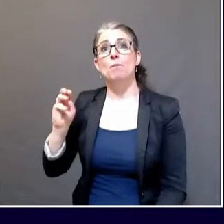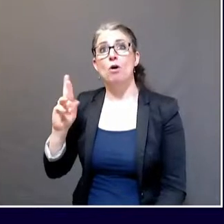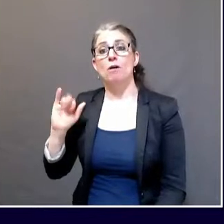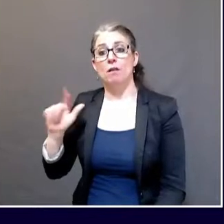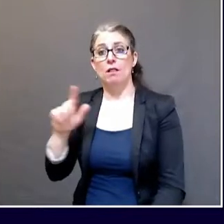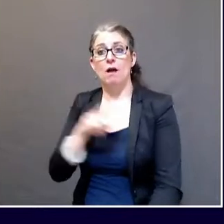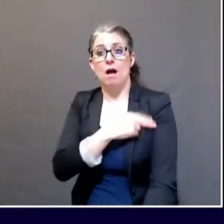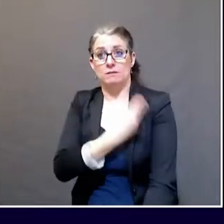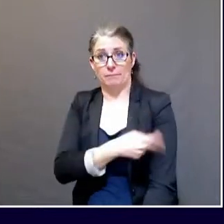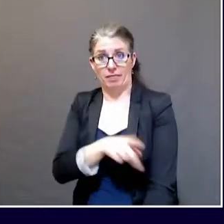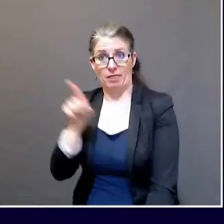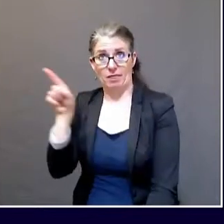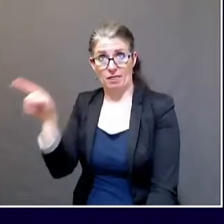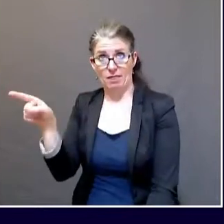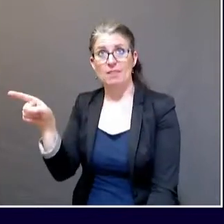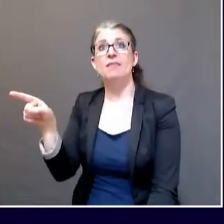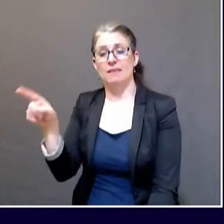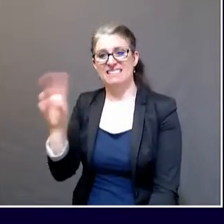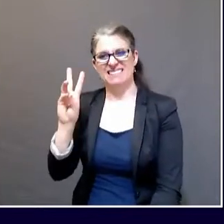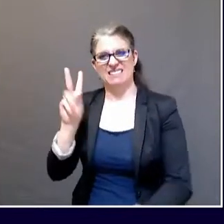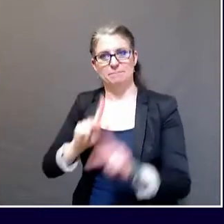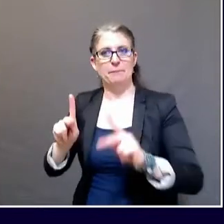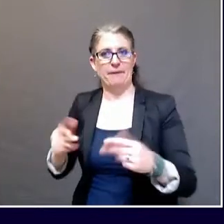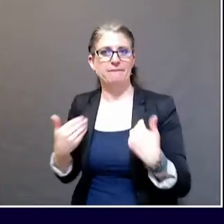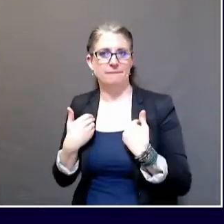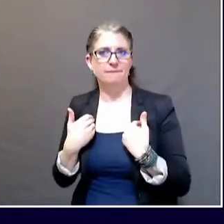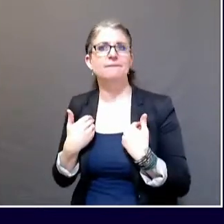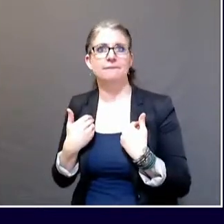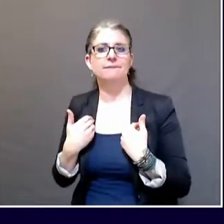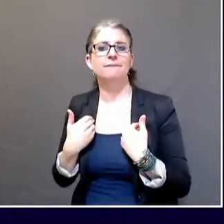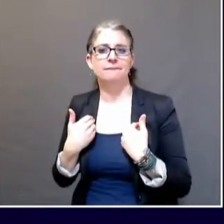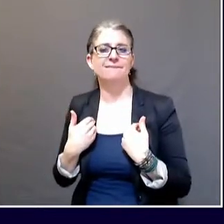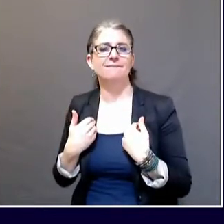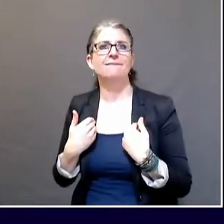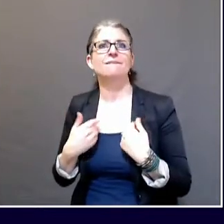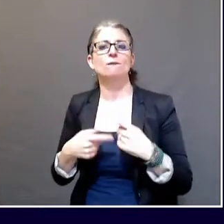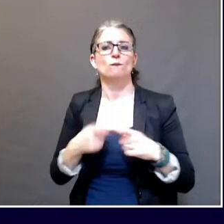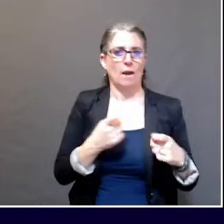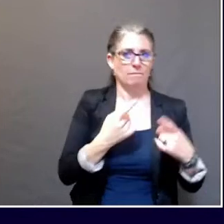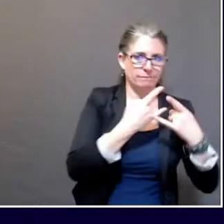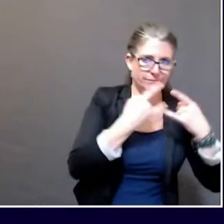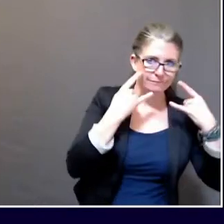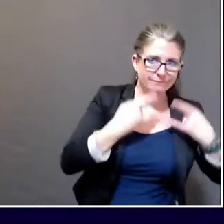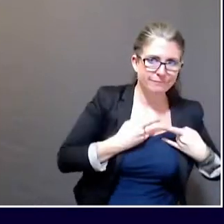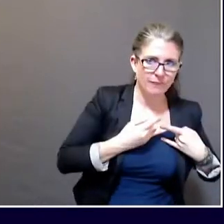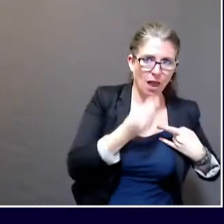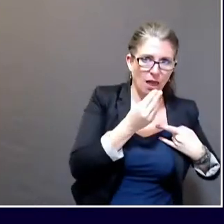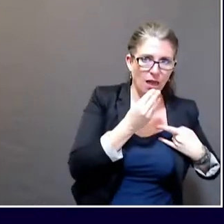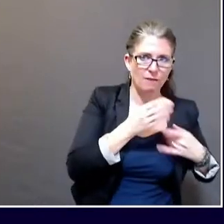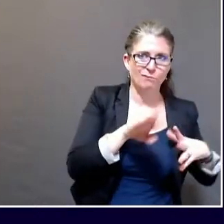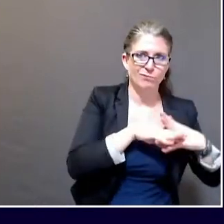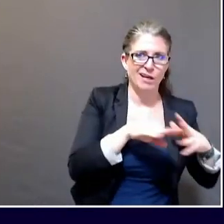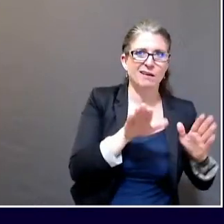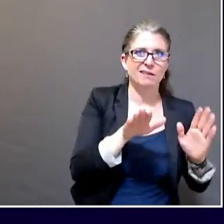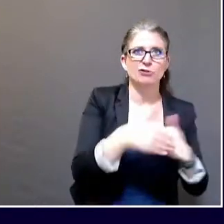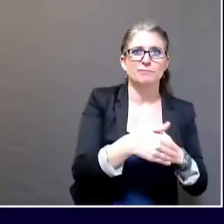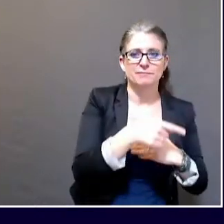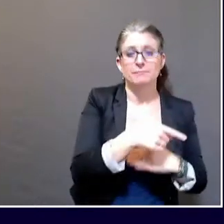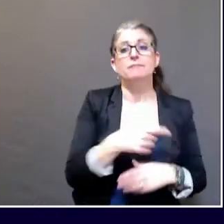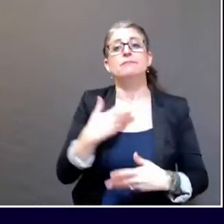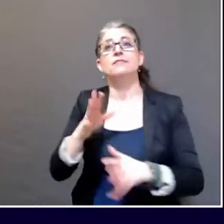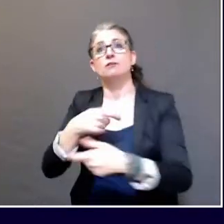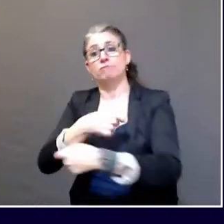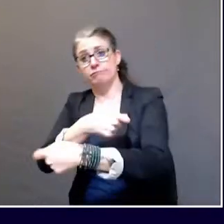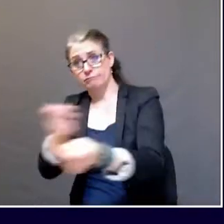continues to try to learn whether there are others and whether more testing is indicated. We've got a team of medical epidemiologists